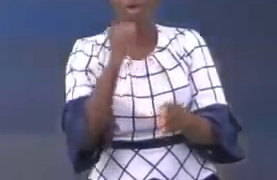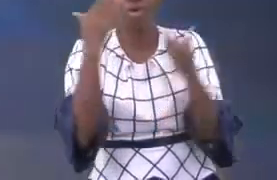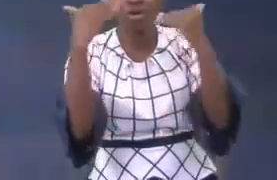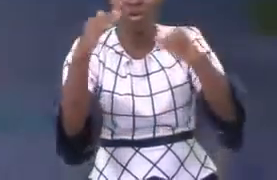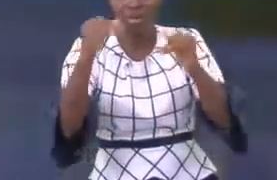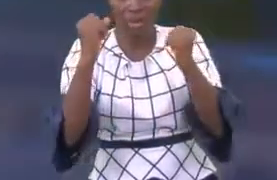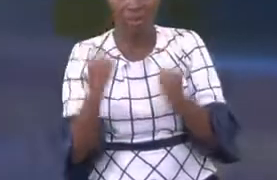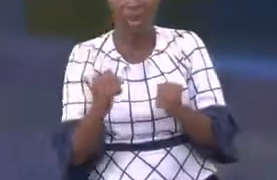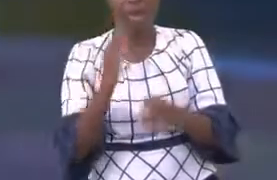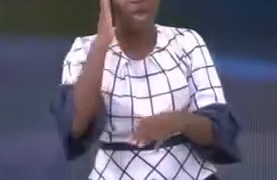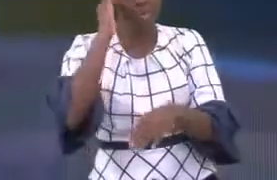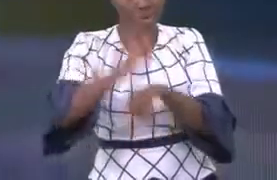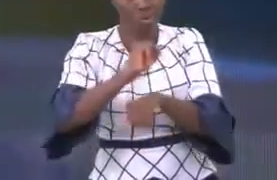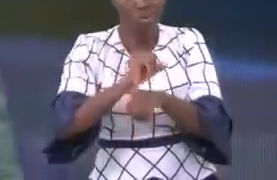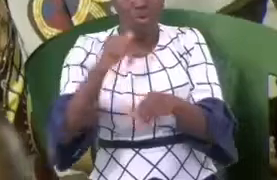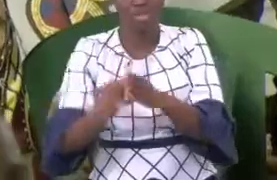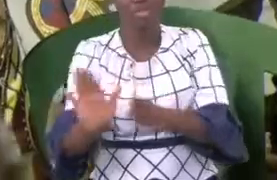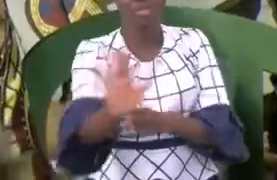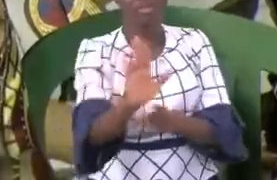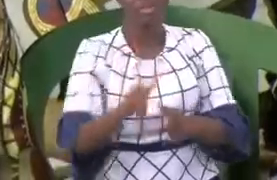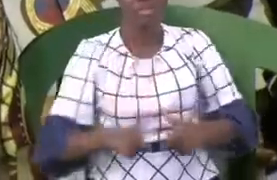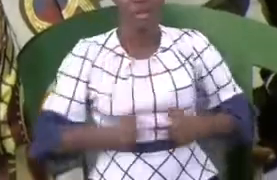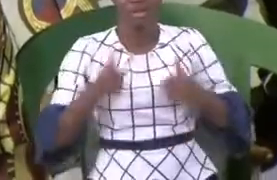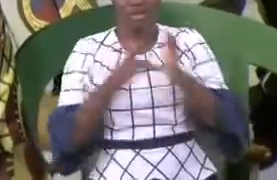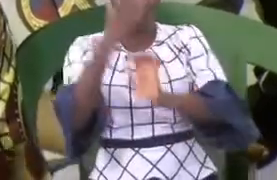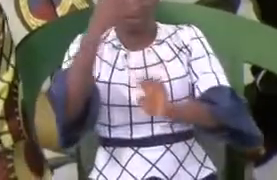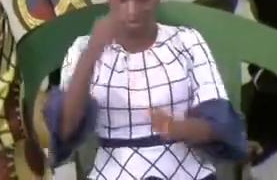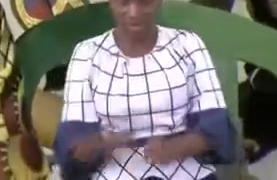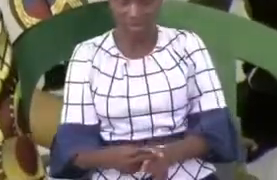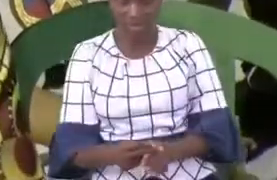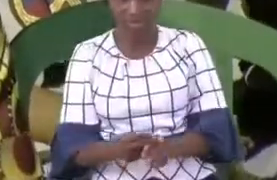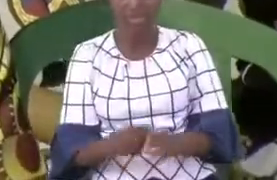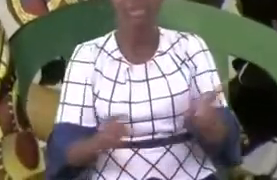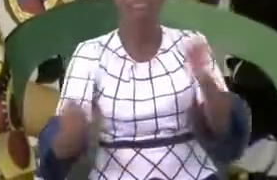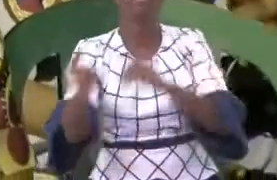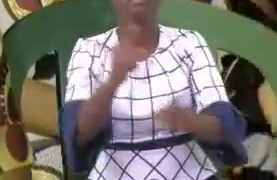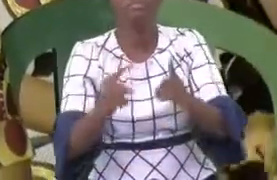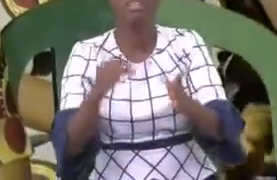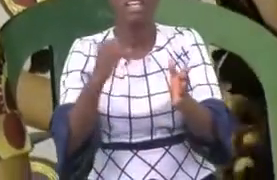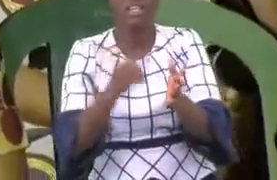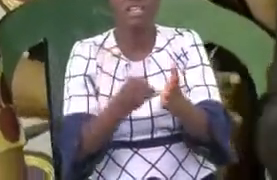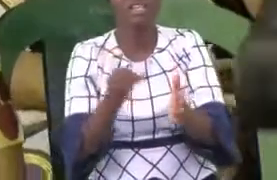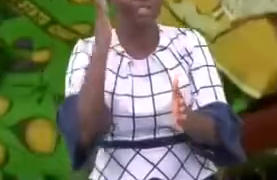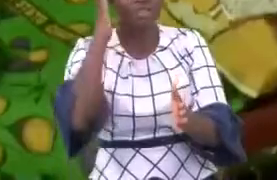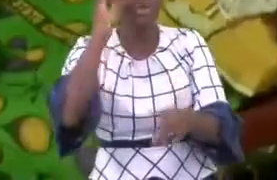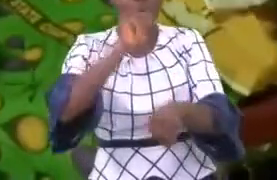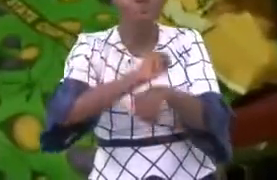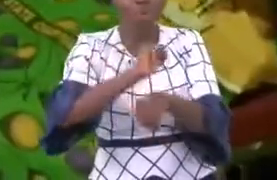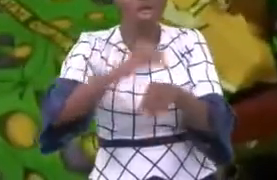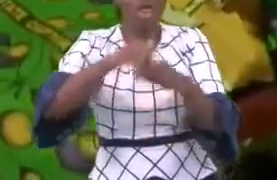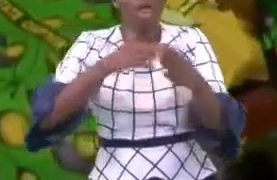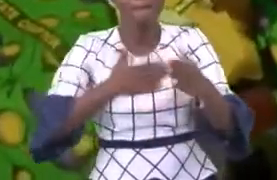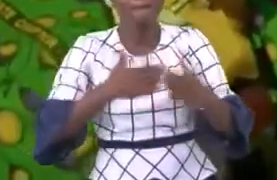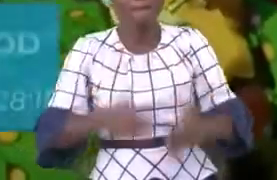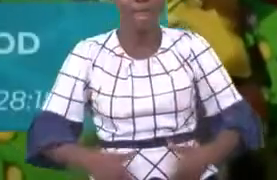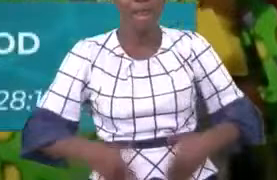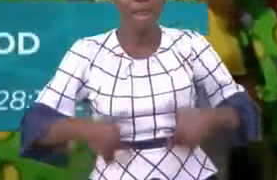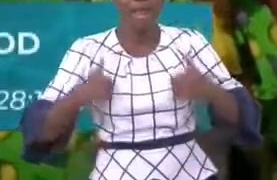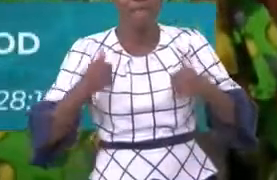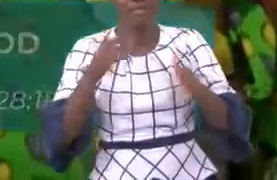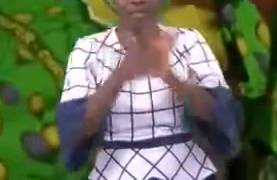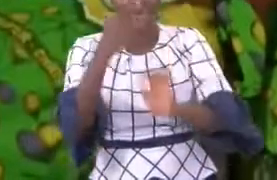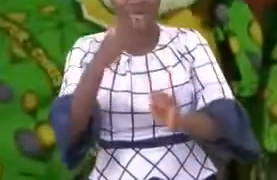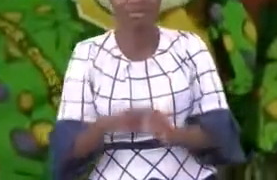will work in my life. It will work in your life in Jesus' name. Let's look at number